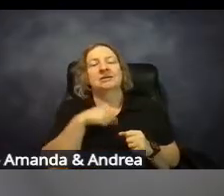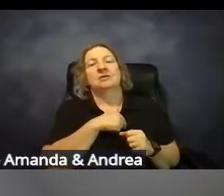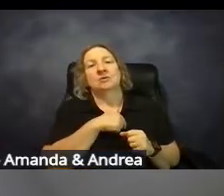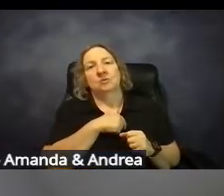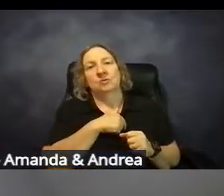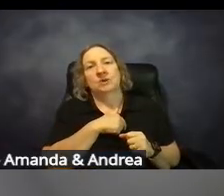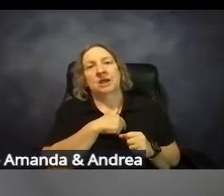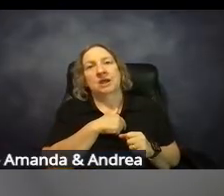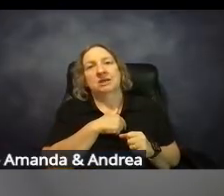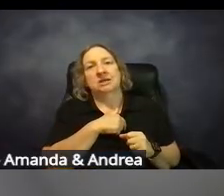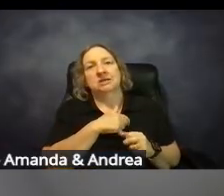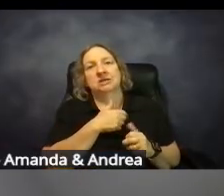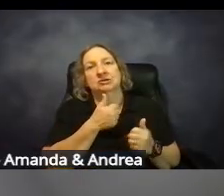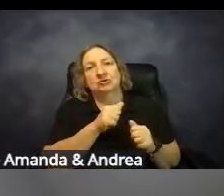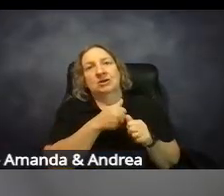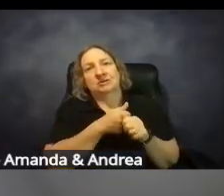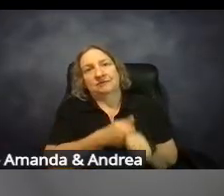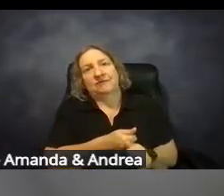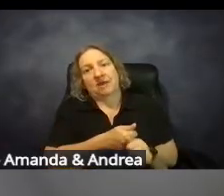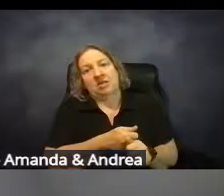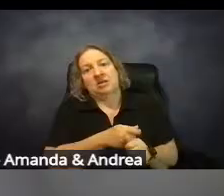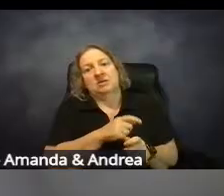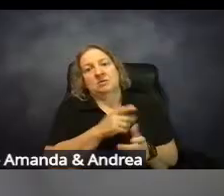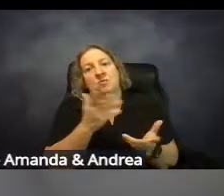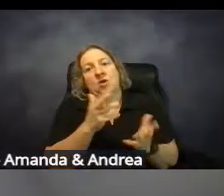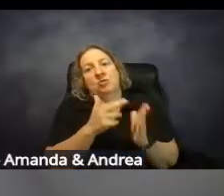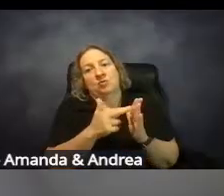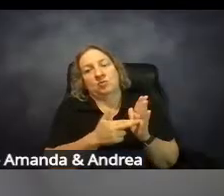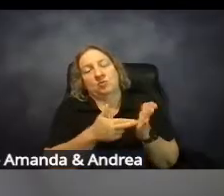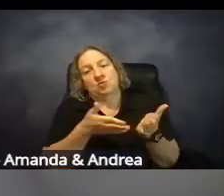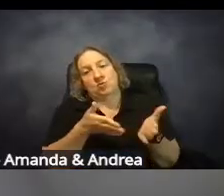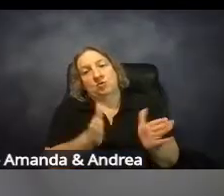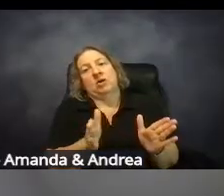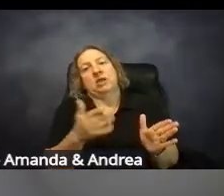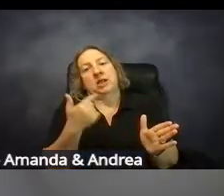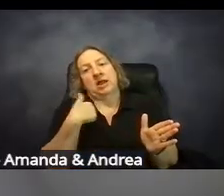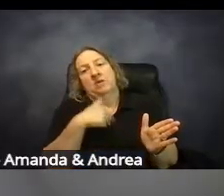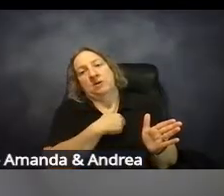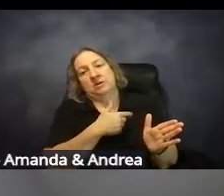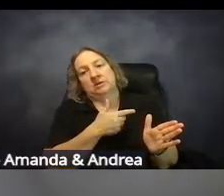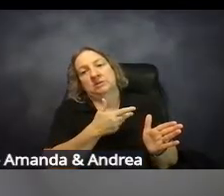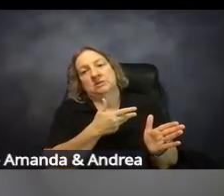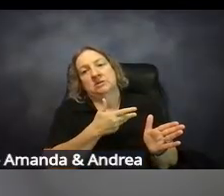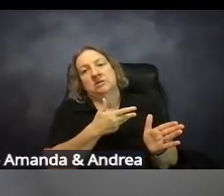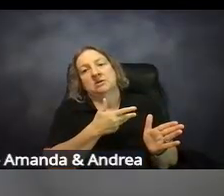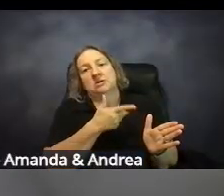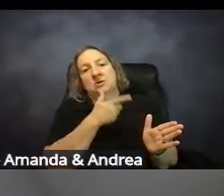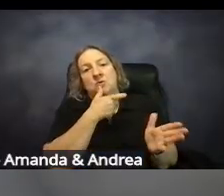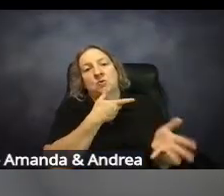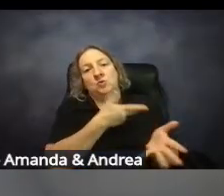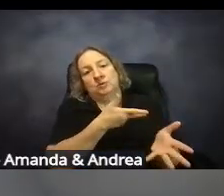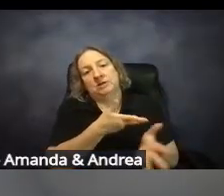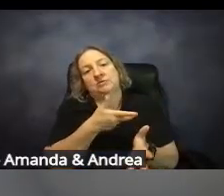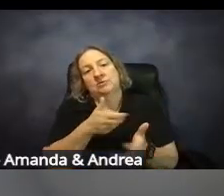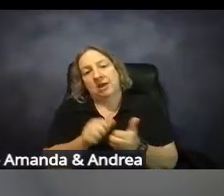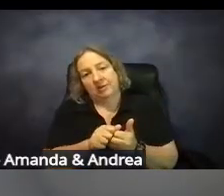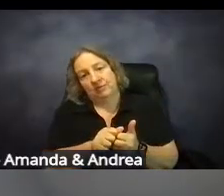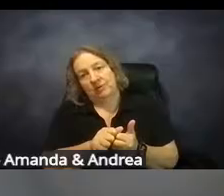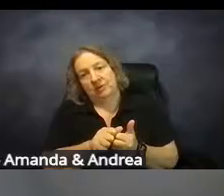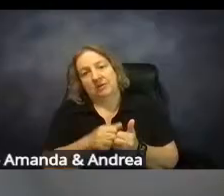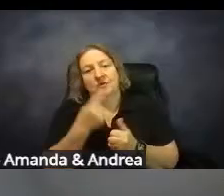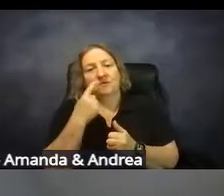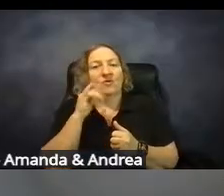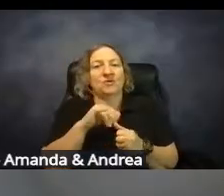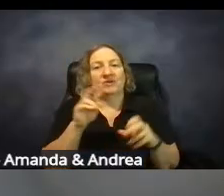very closely to what the rules allow us to do and who to interact with on this